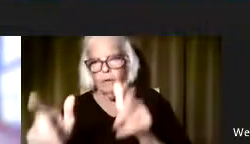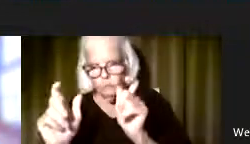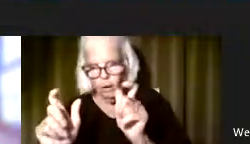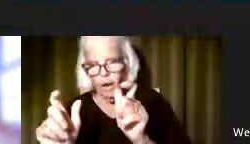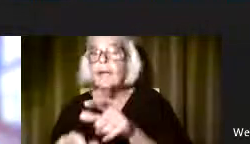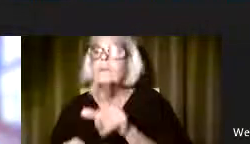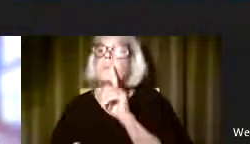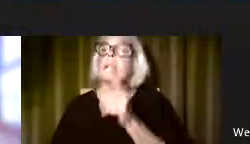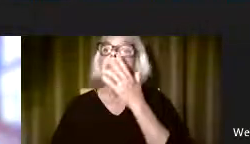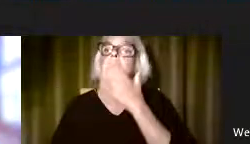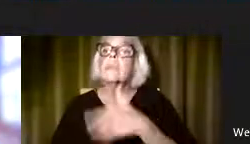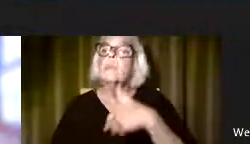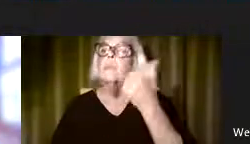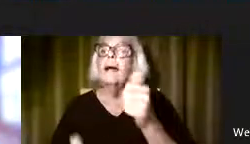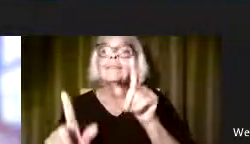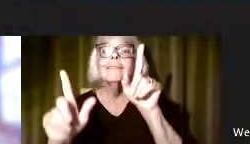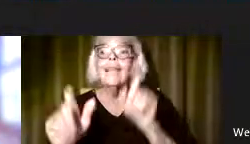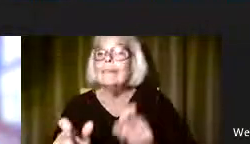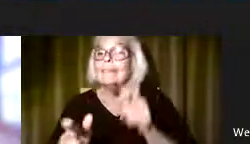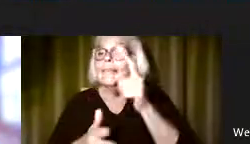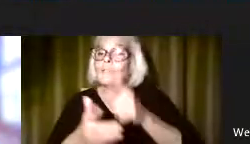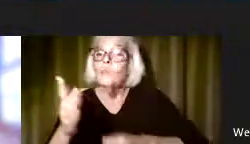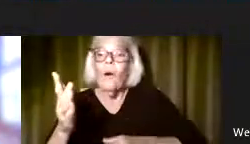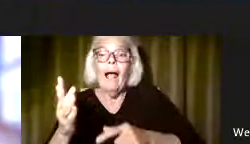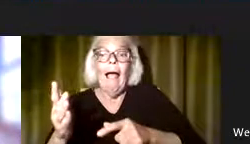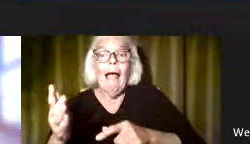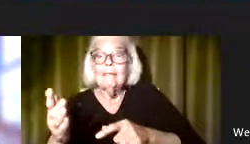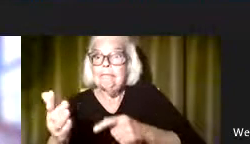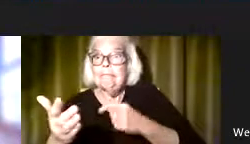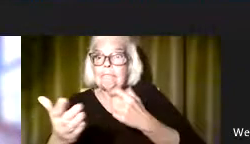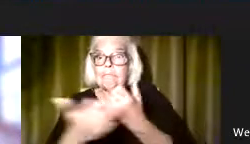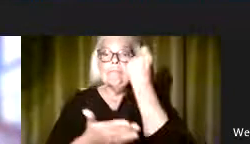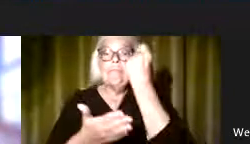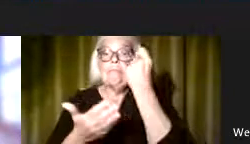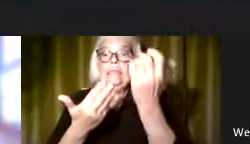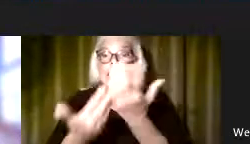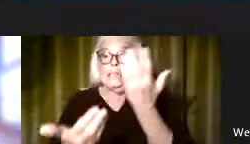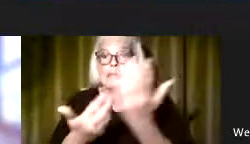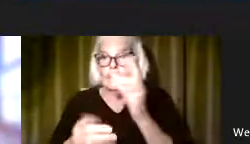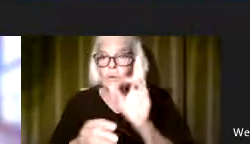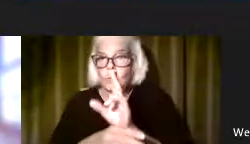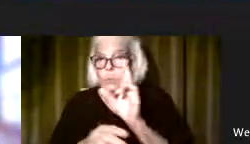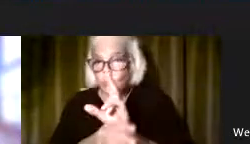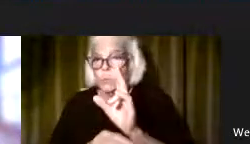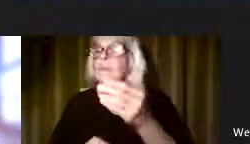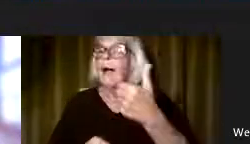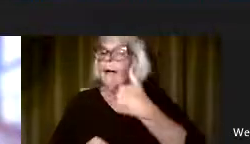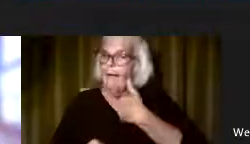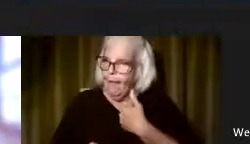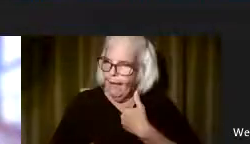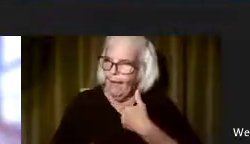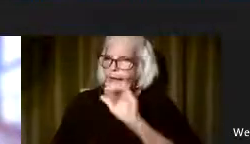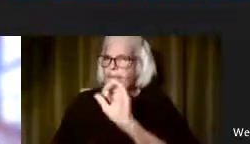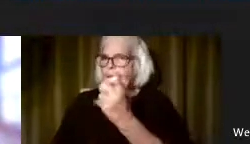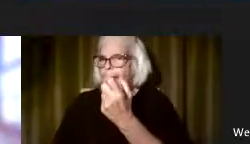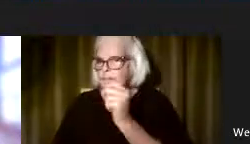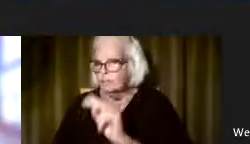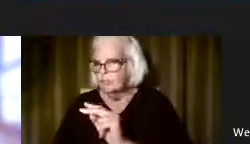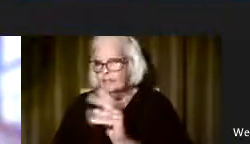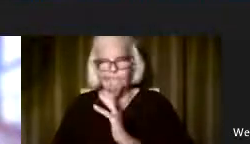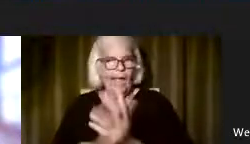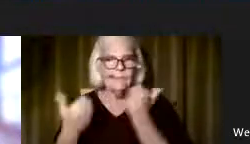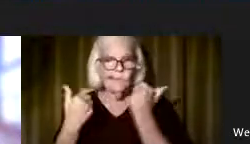on hand, or you have a LAMP test on hand, or you can access a PCR test, whatever test you can